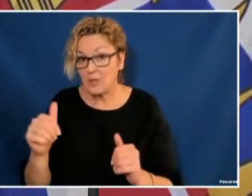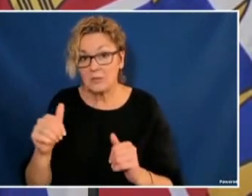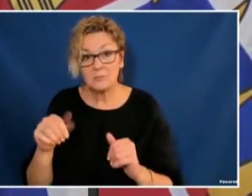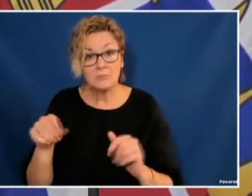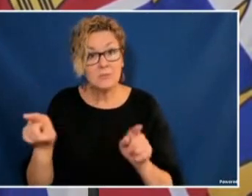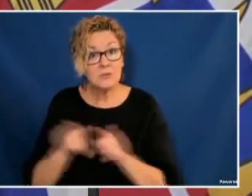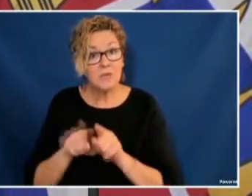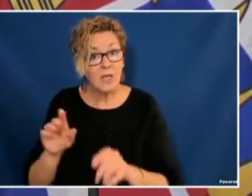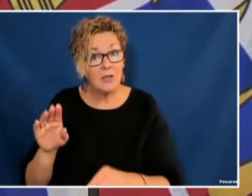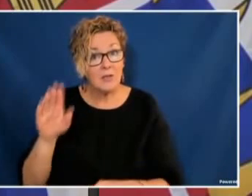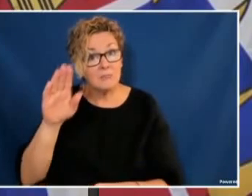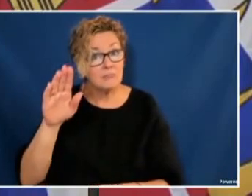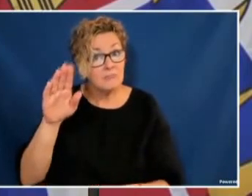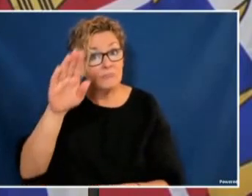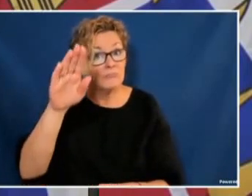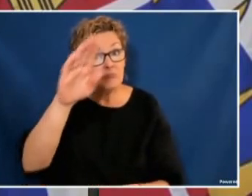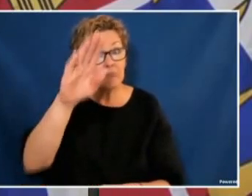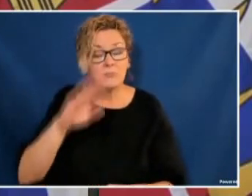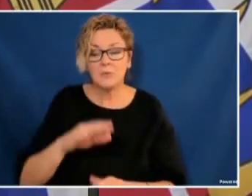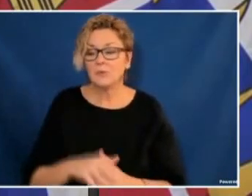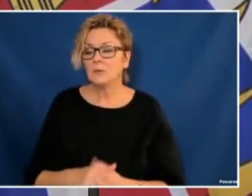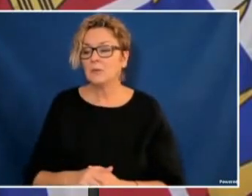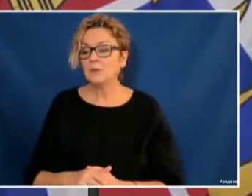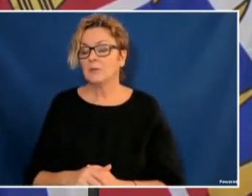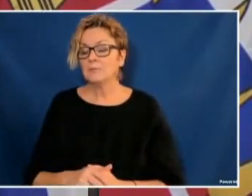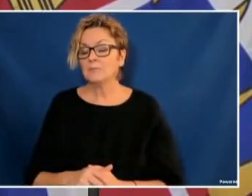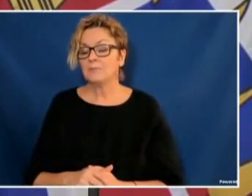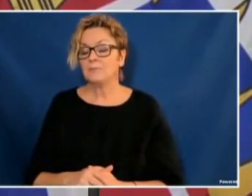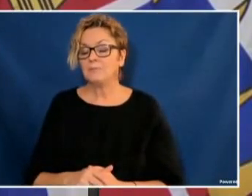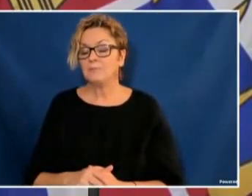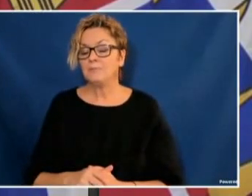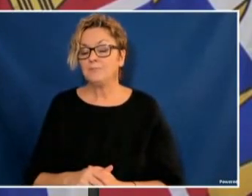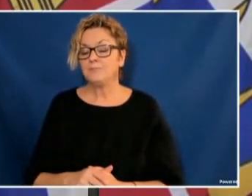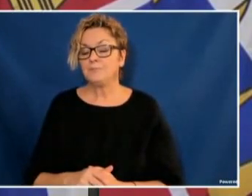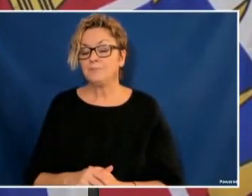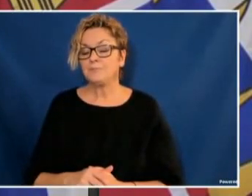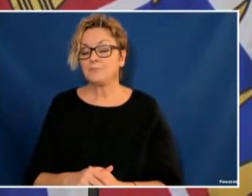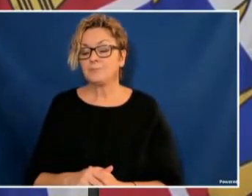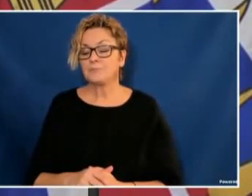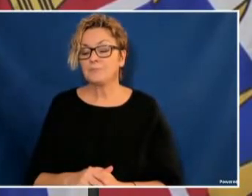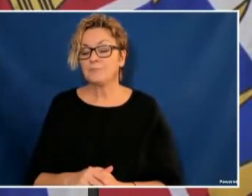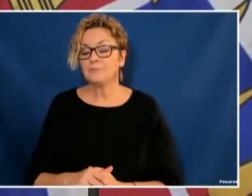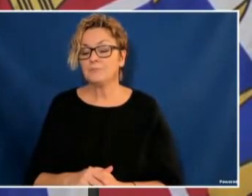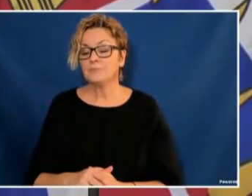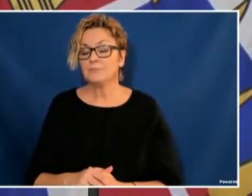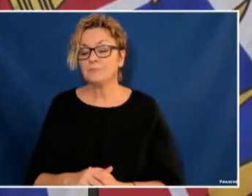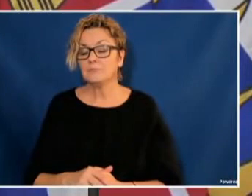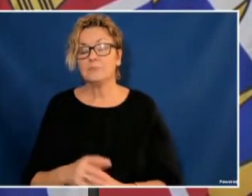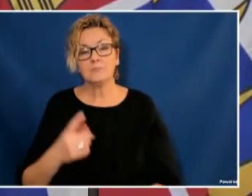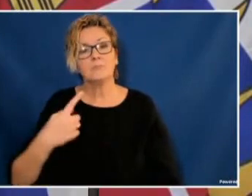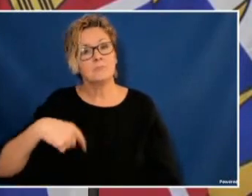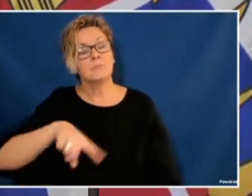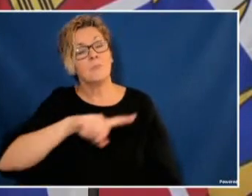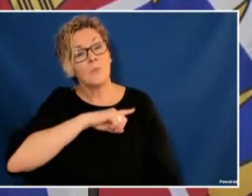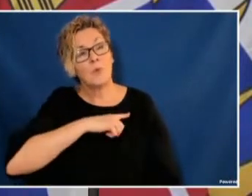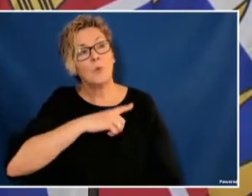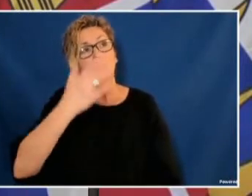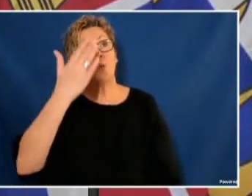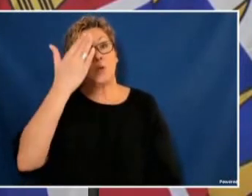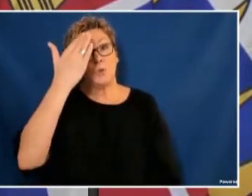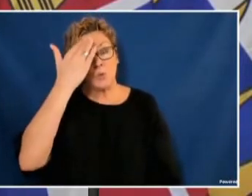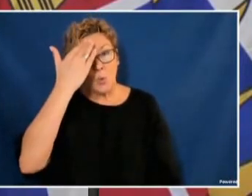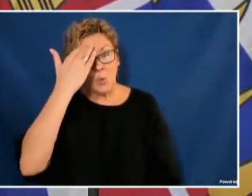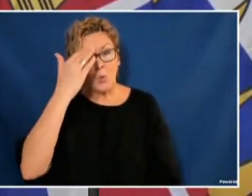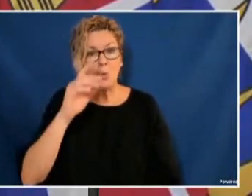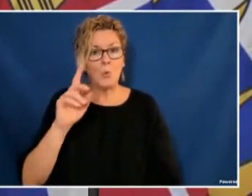most people are taking the actions we need. And for that, I think I just want to express my gratitude, because people